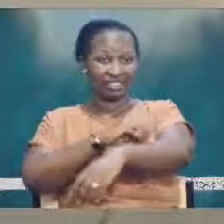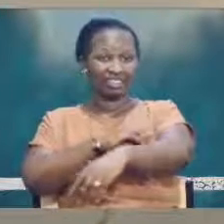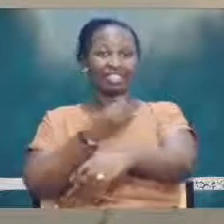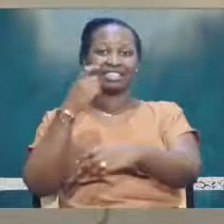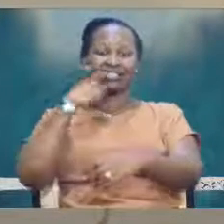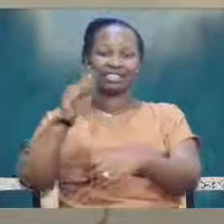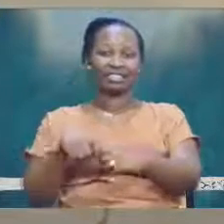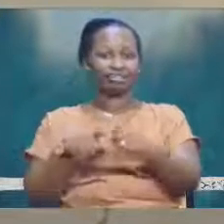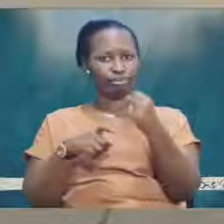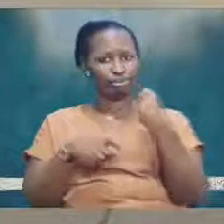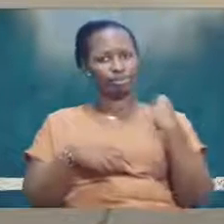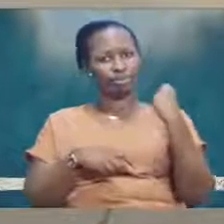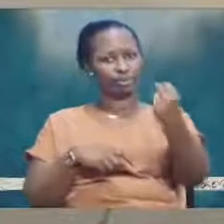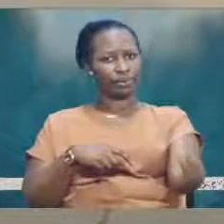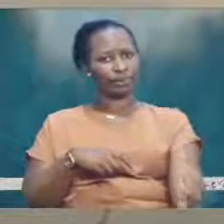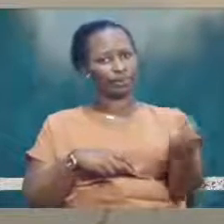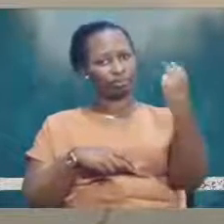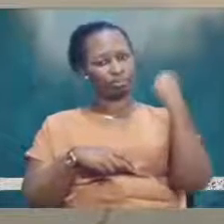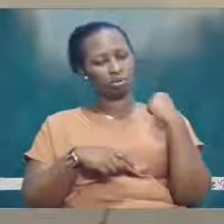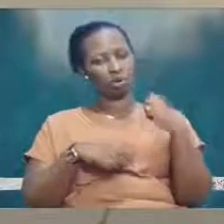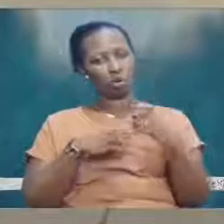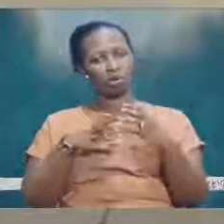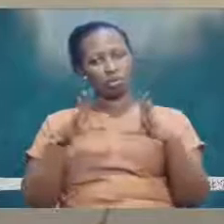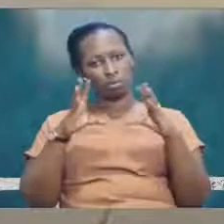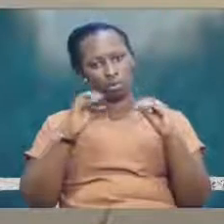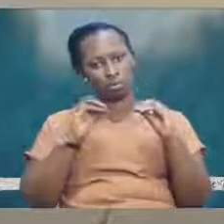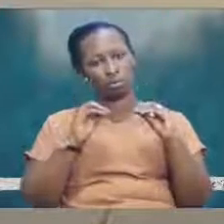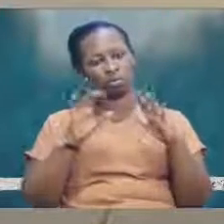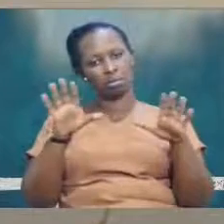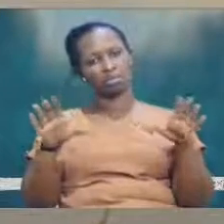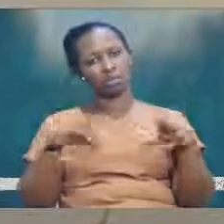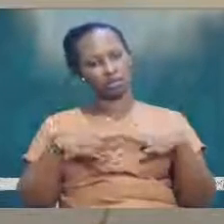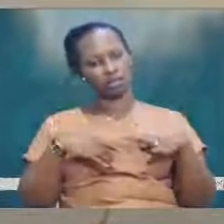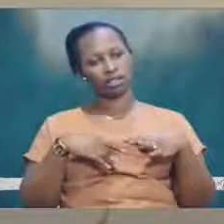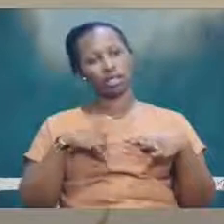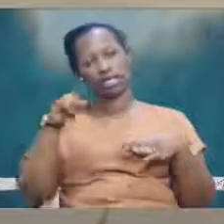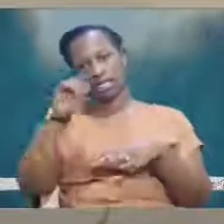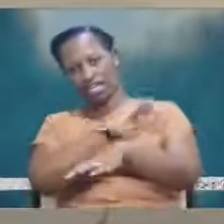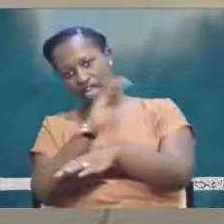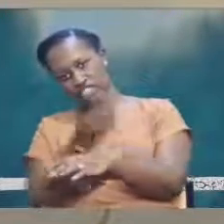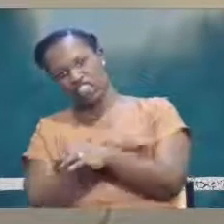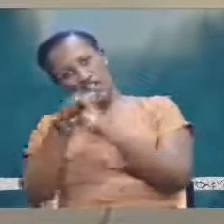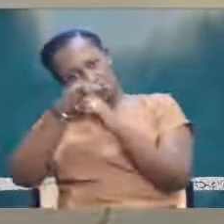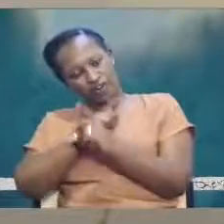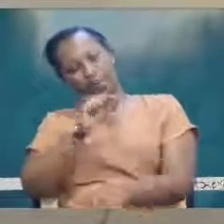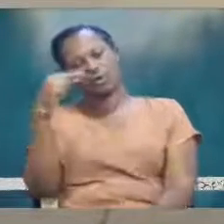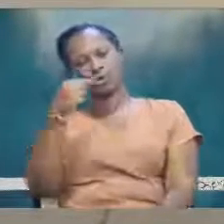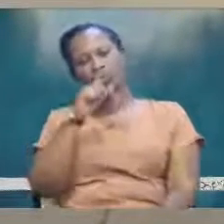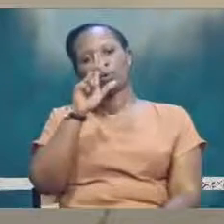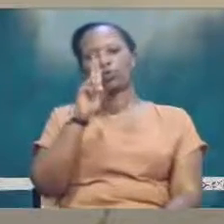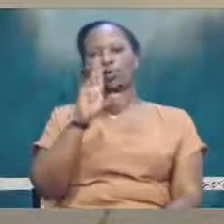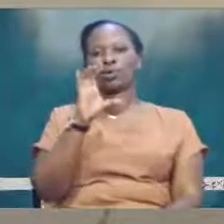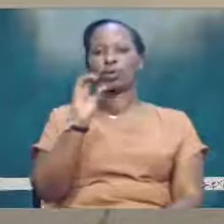and relax. In that process, there is need for energy, which comes from glucose. So they store